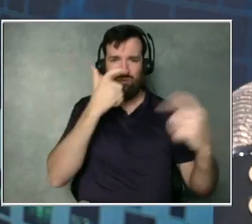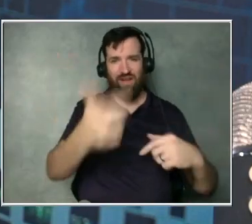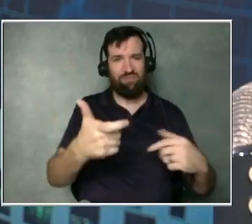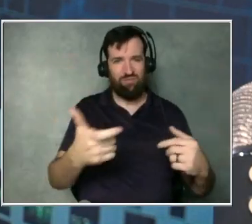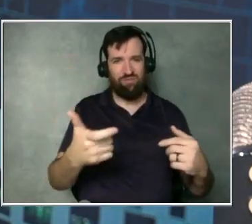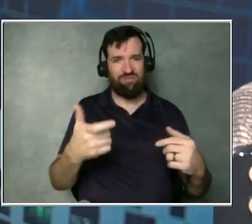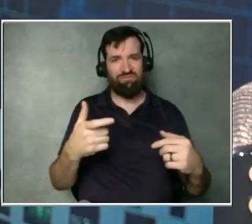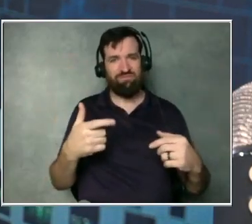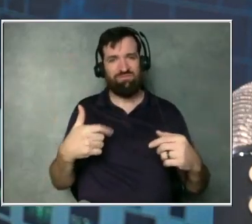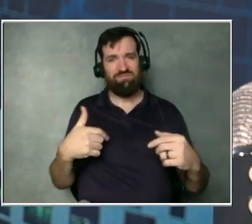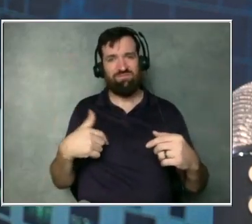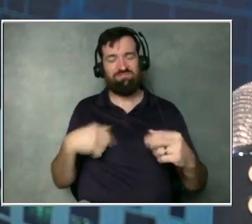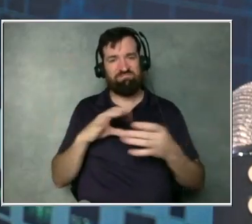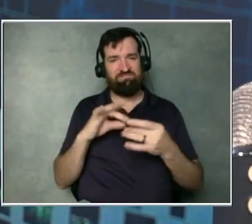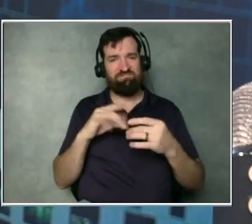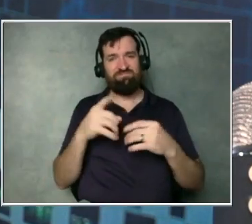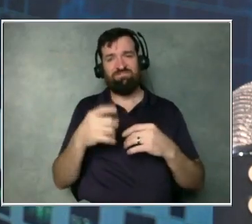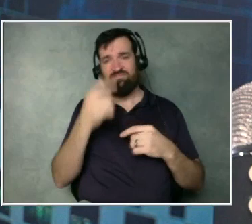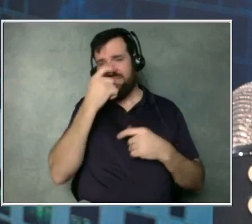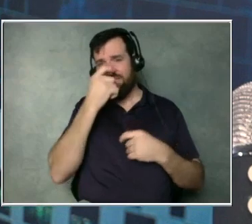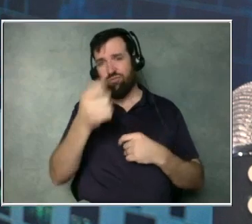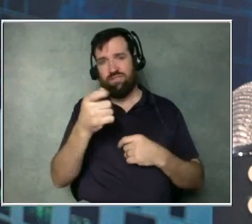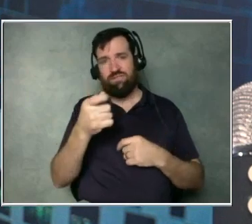say that you're interested in hearing what